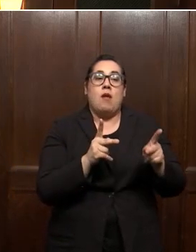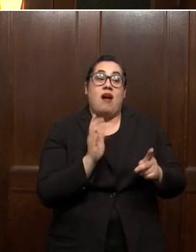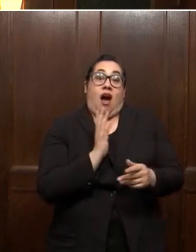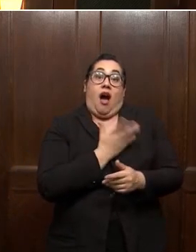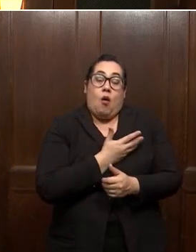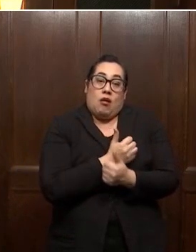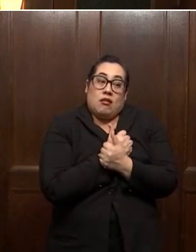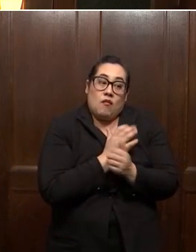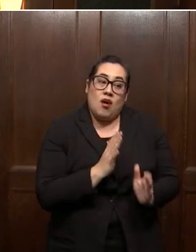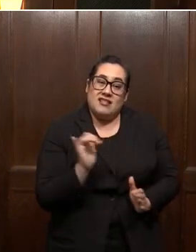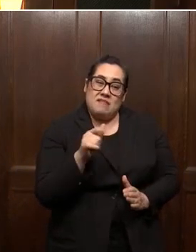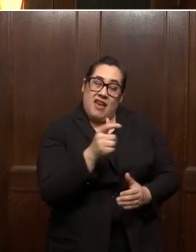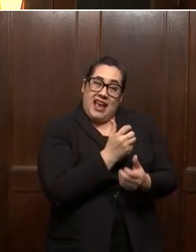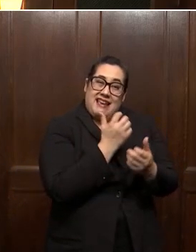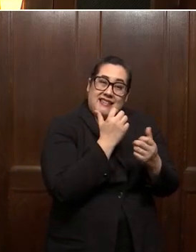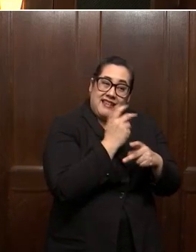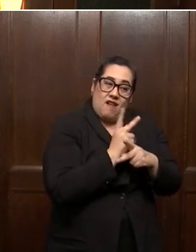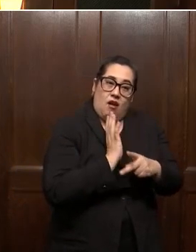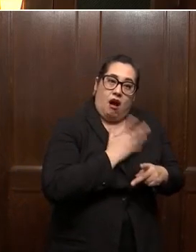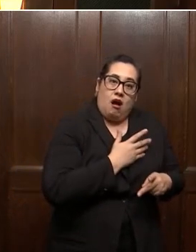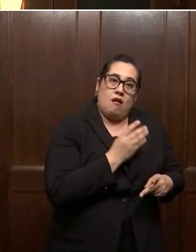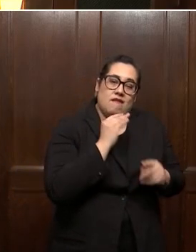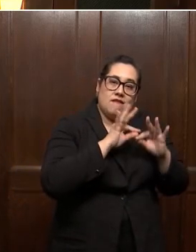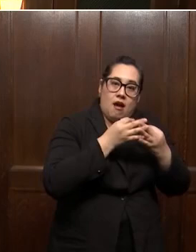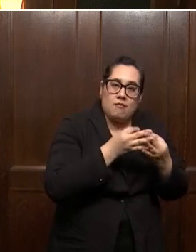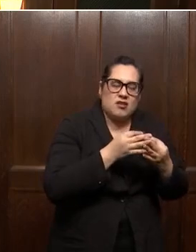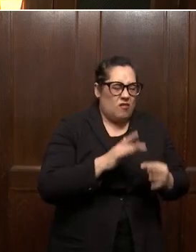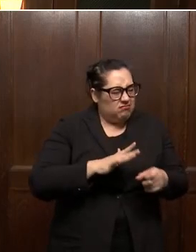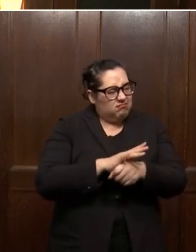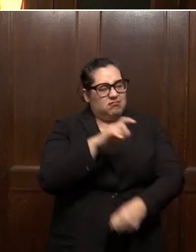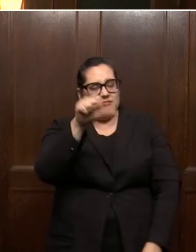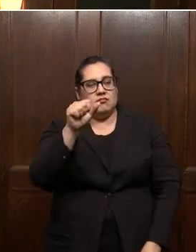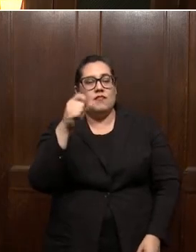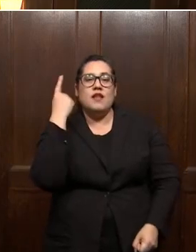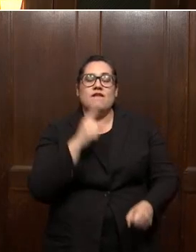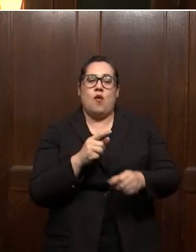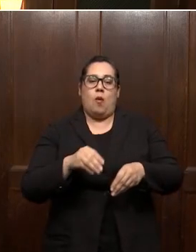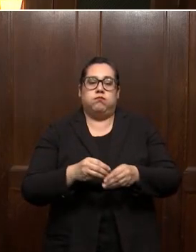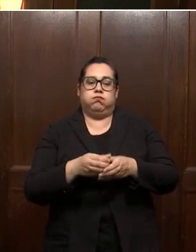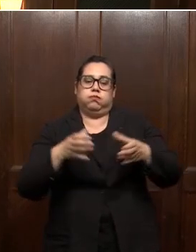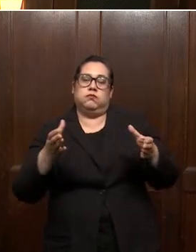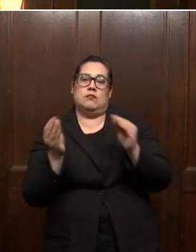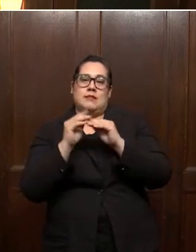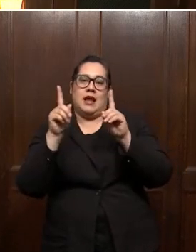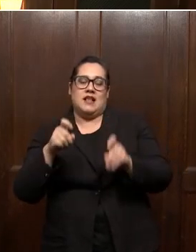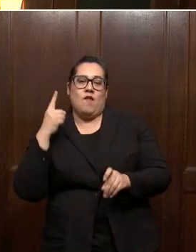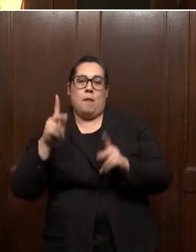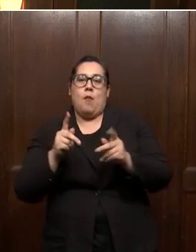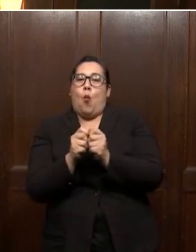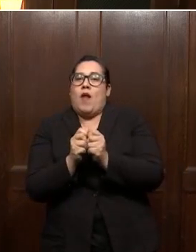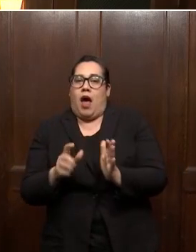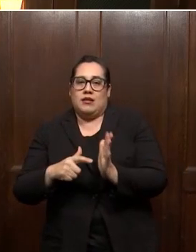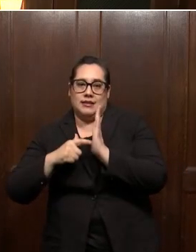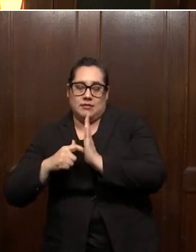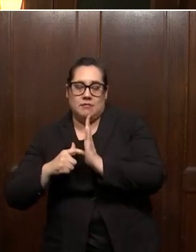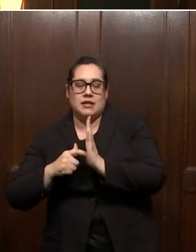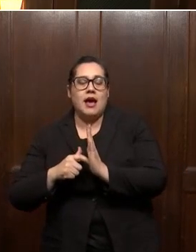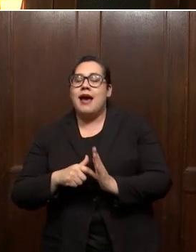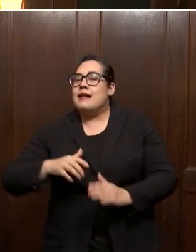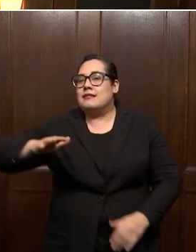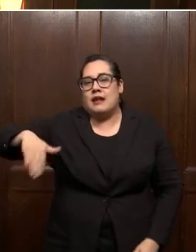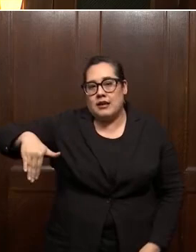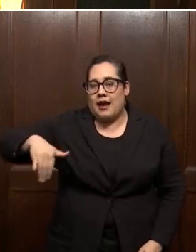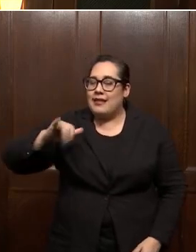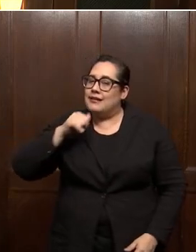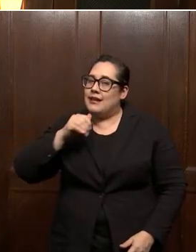ours that they care for. So absolutely. In terms of ramping up testing to folks without symptoms, not yet.